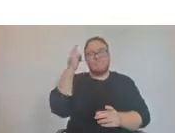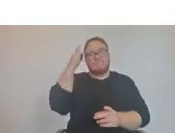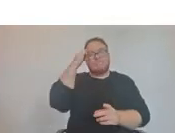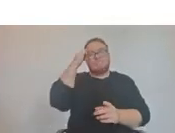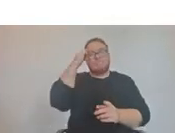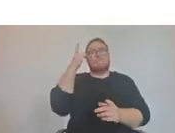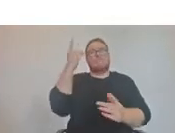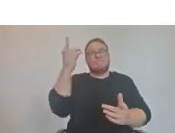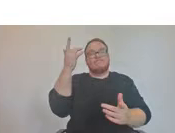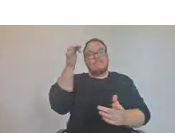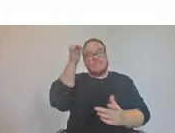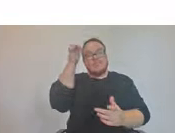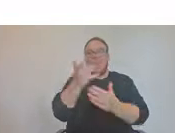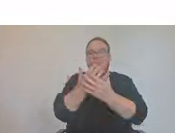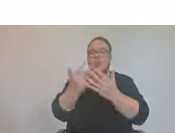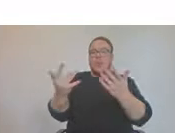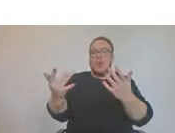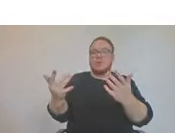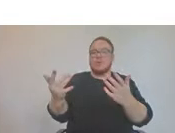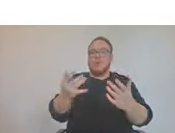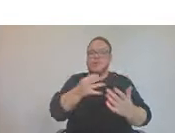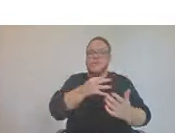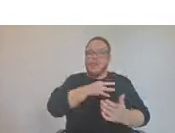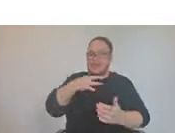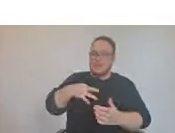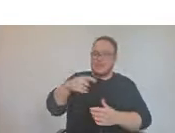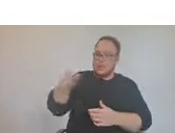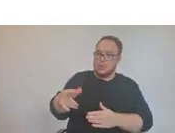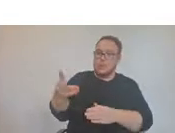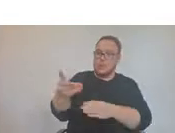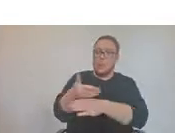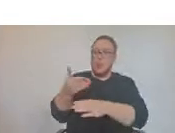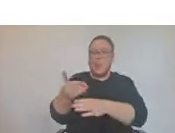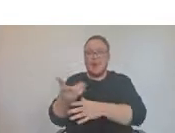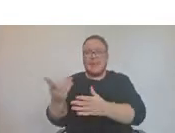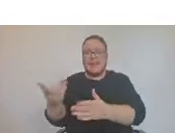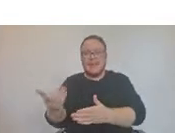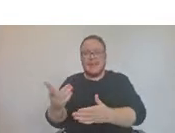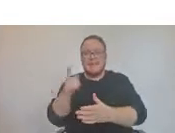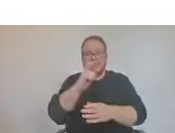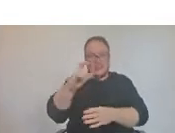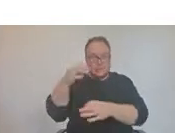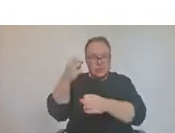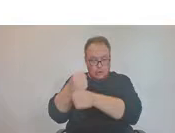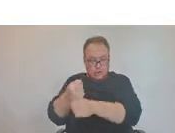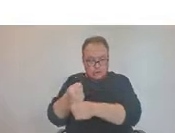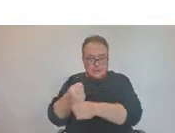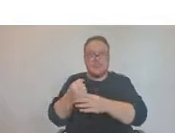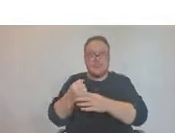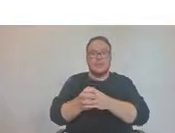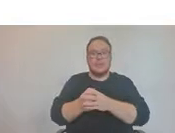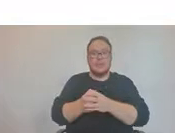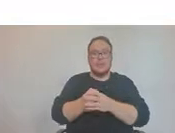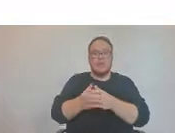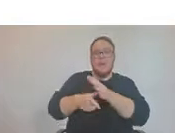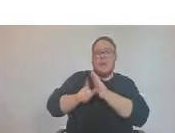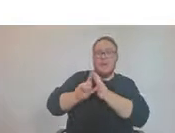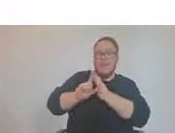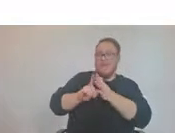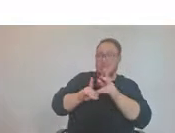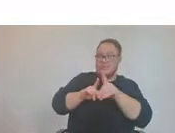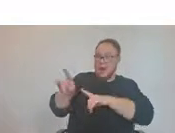clinicians working in some working clinical, many working in managerial roles in the CCG. And what we did very early on is identify staff,